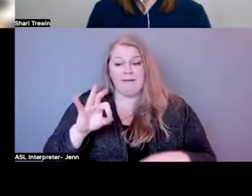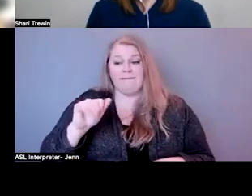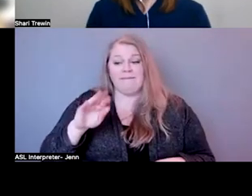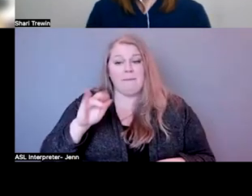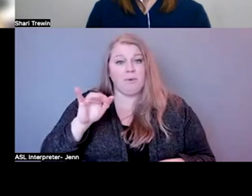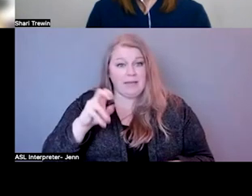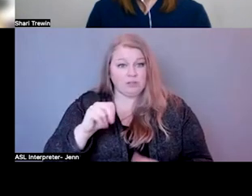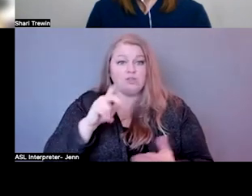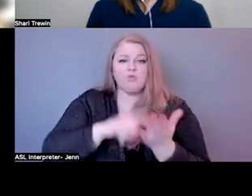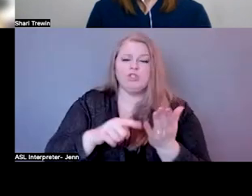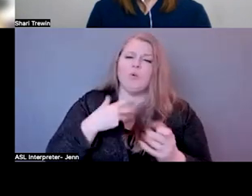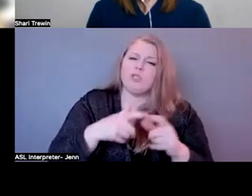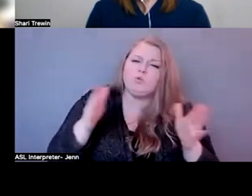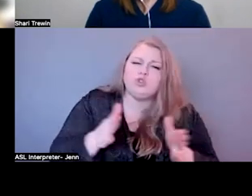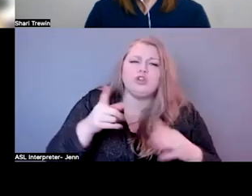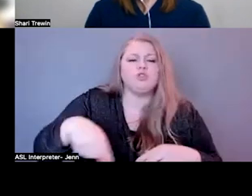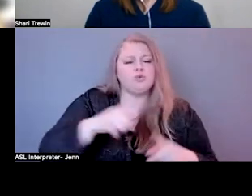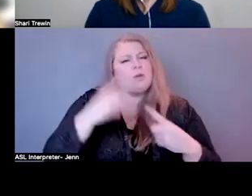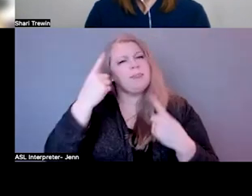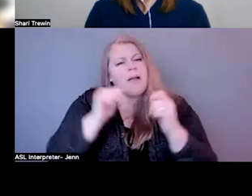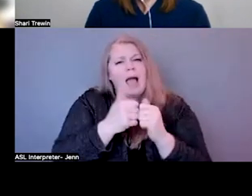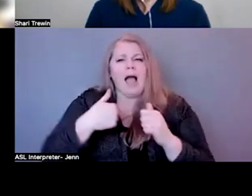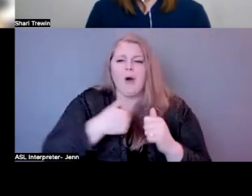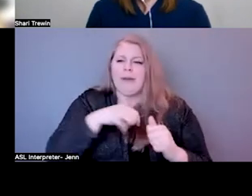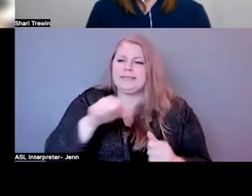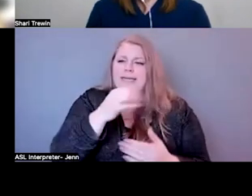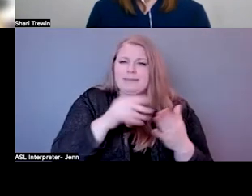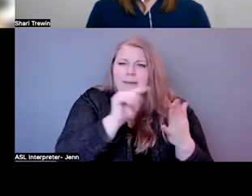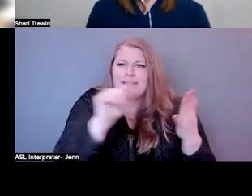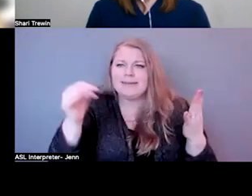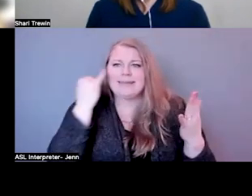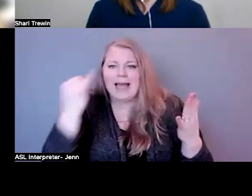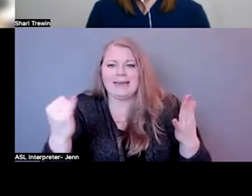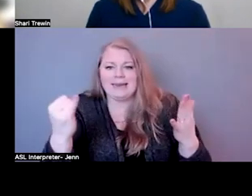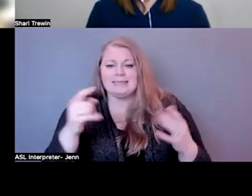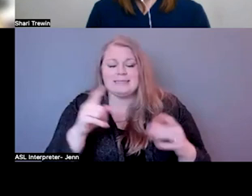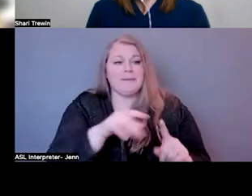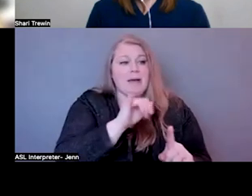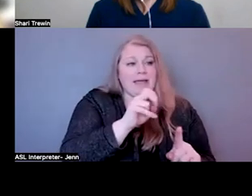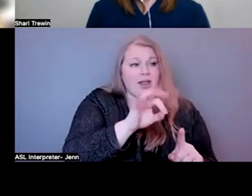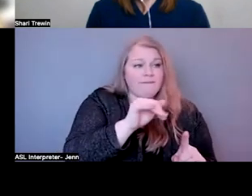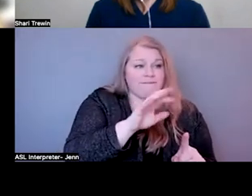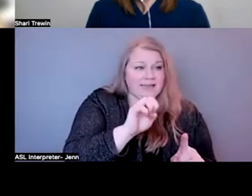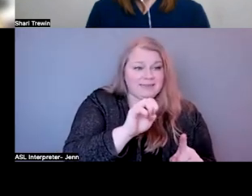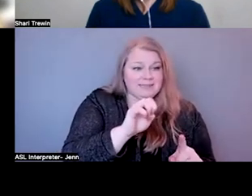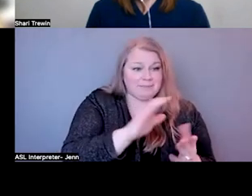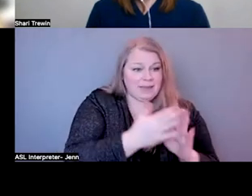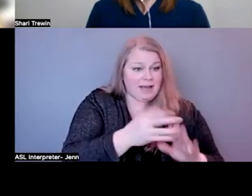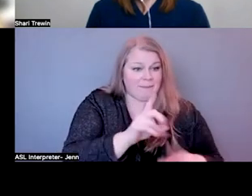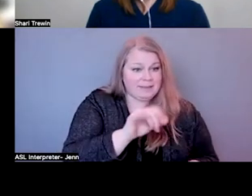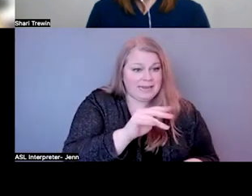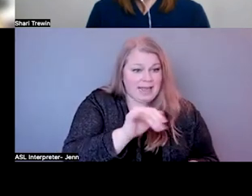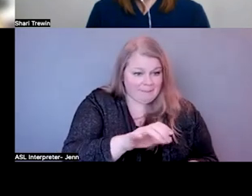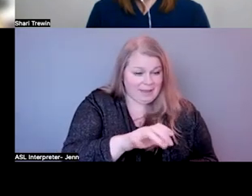want to encourage folks to think about how we might take some of these same ideas about making interfaces dynamic and easy to customize and bring that into the